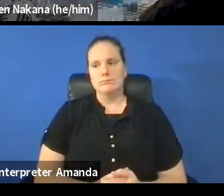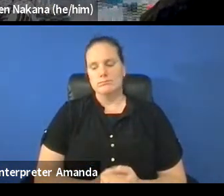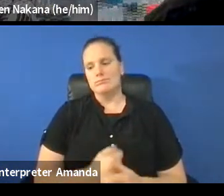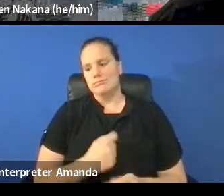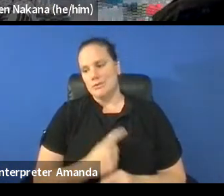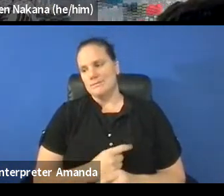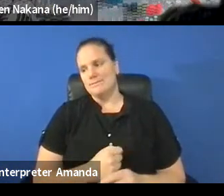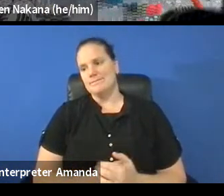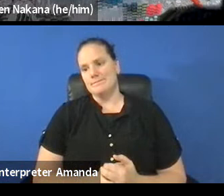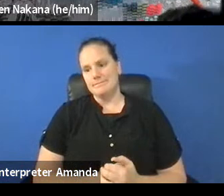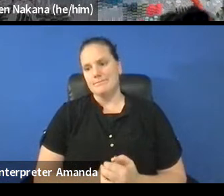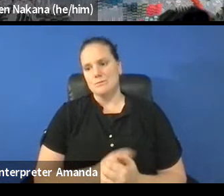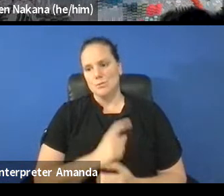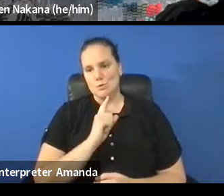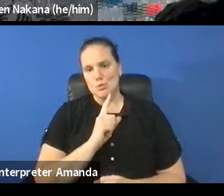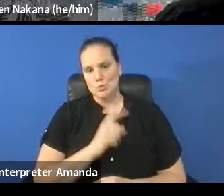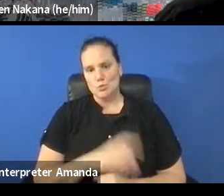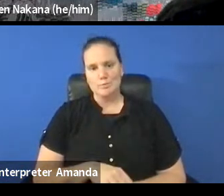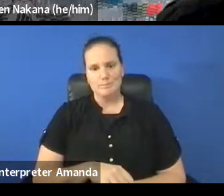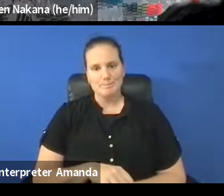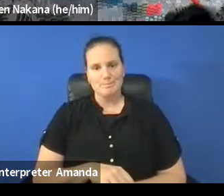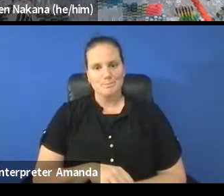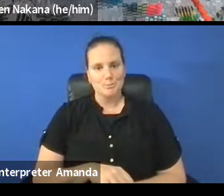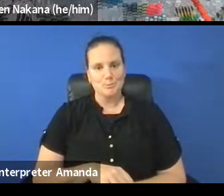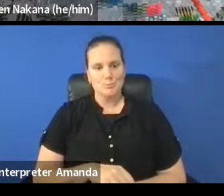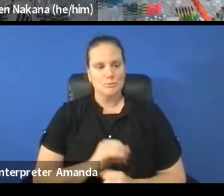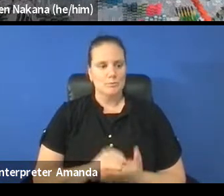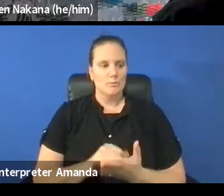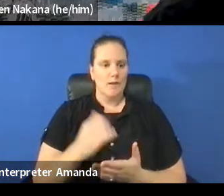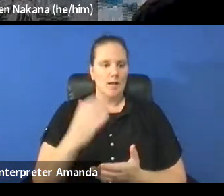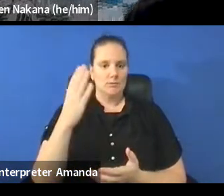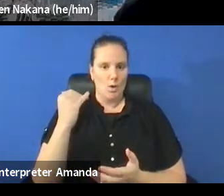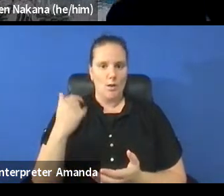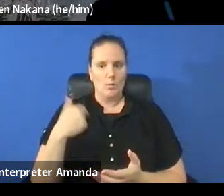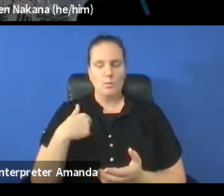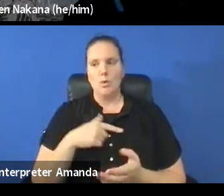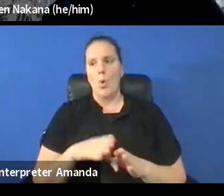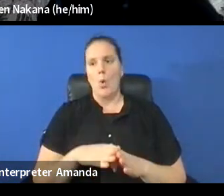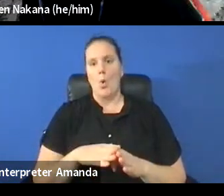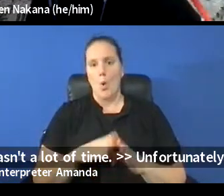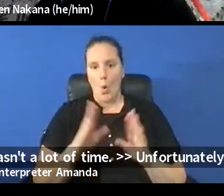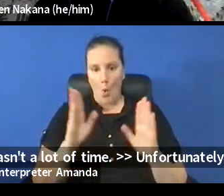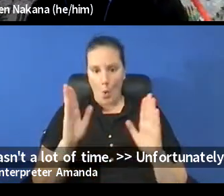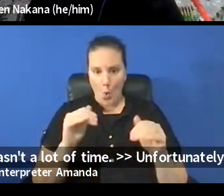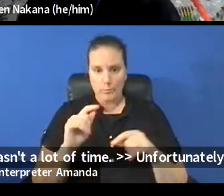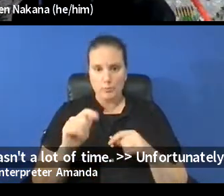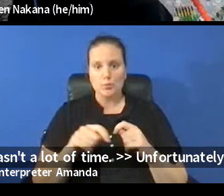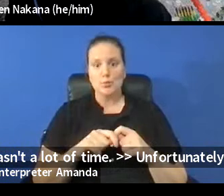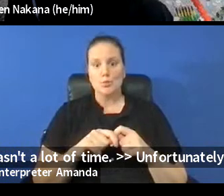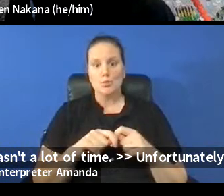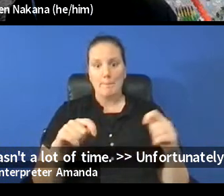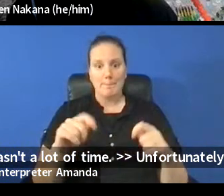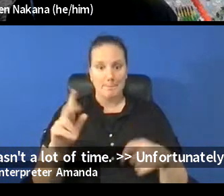unfortunately, that's true. And so that's why we're hoping to wrap this up here. We've